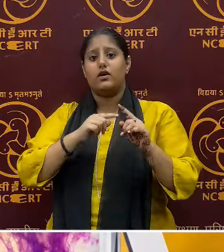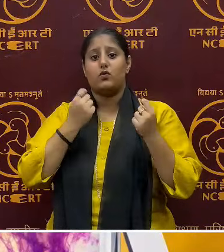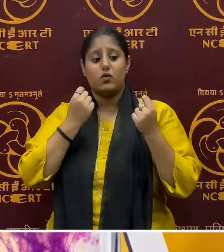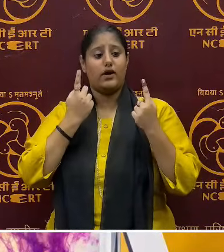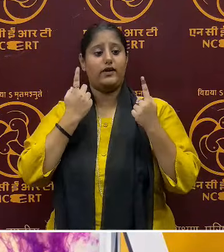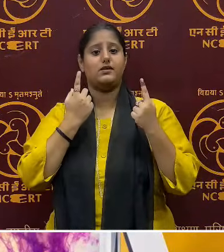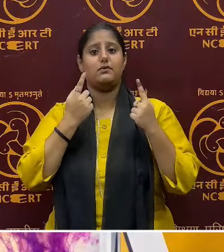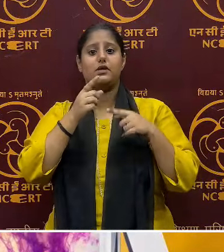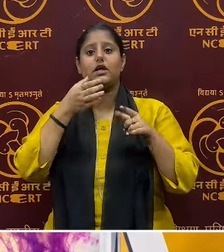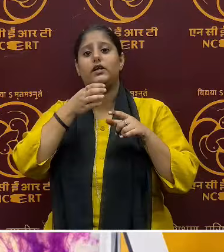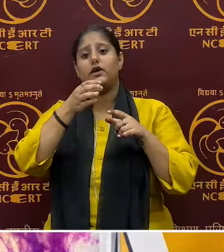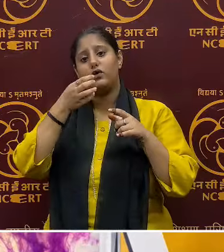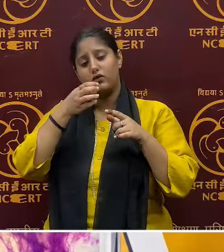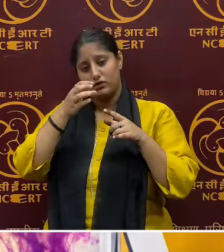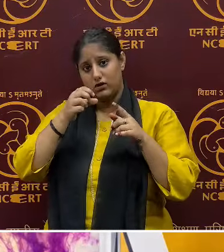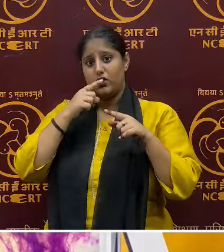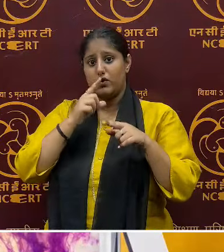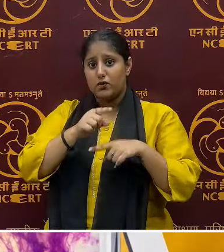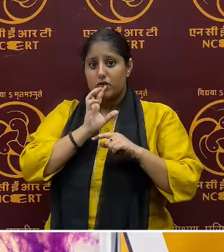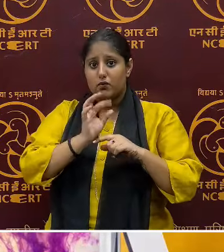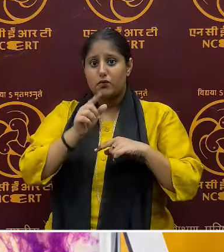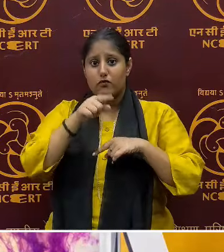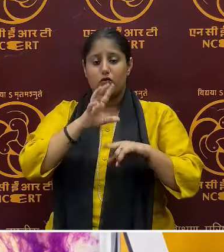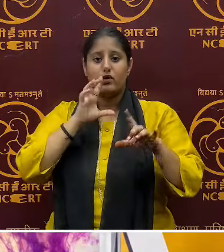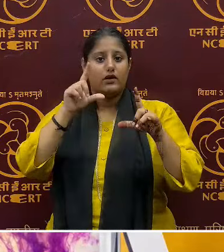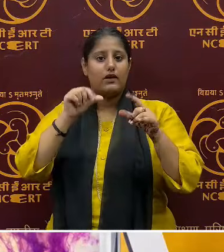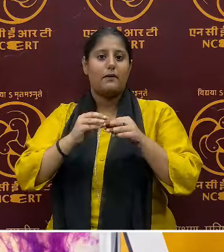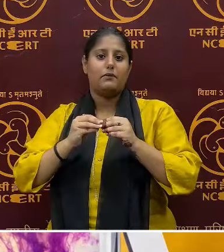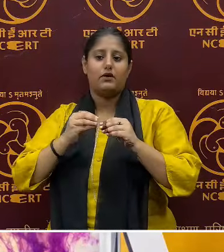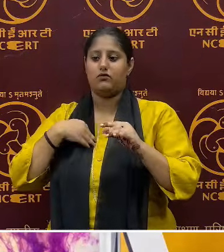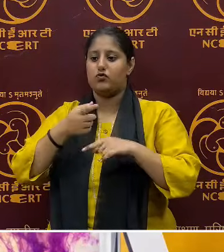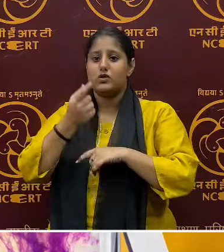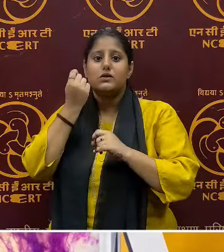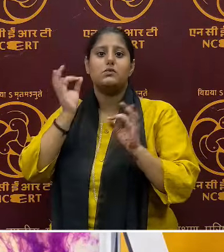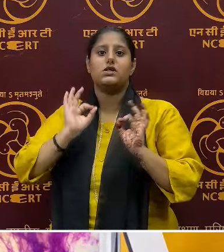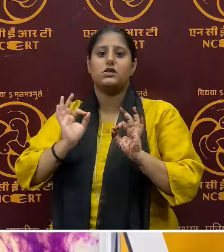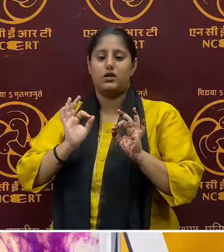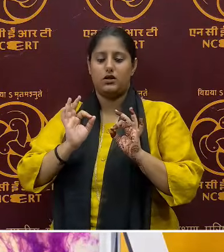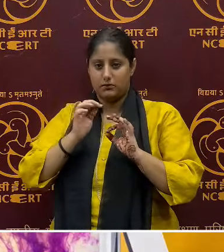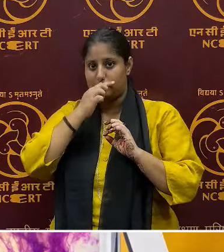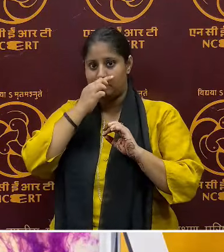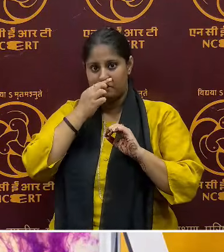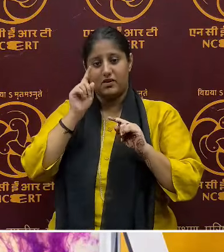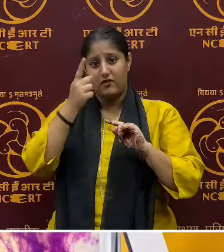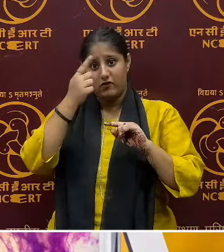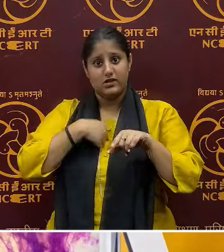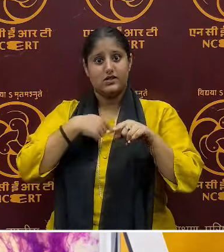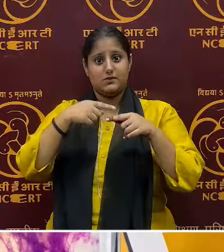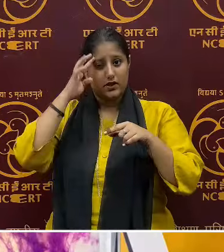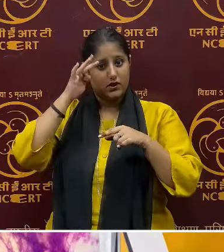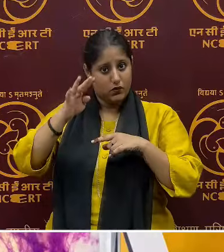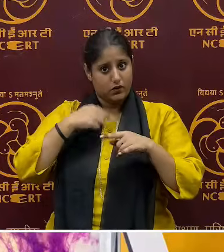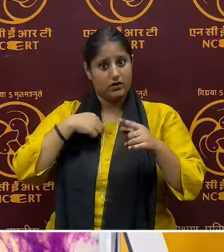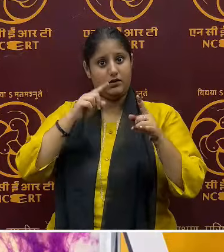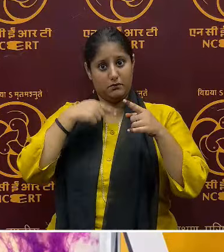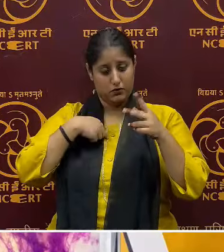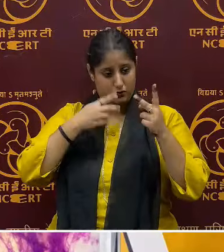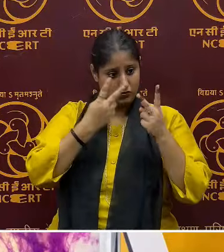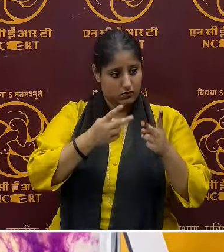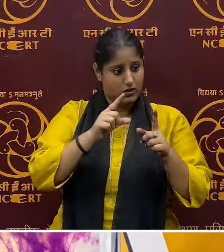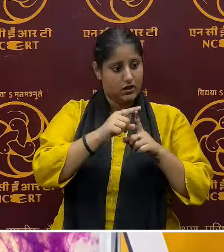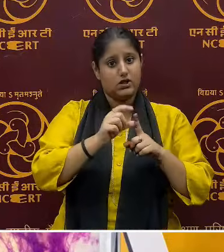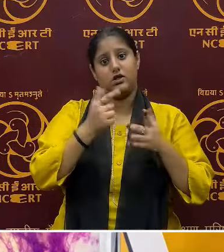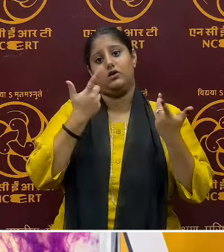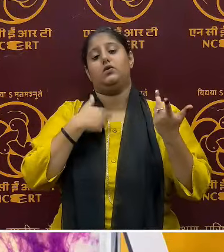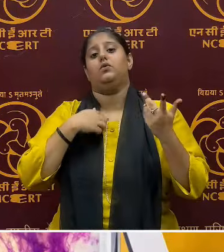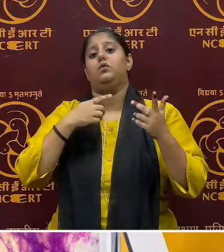complex concepts which they can't be understand in the real laboratories. First, you can go through the theory part, procedure part,